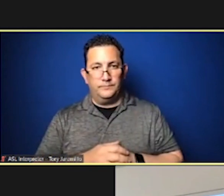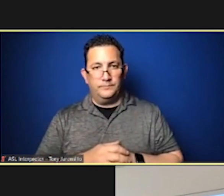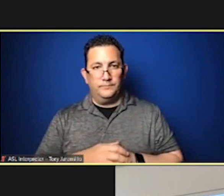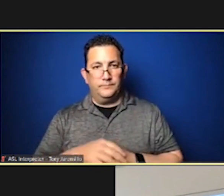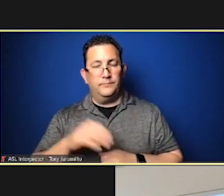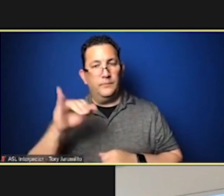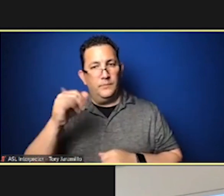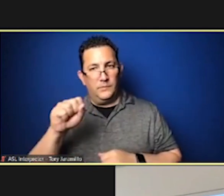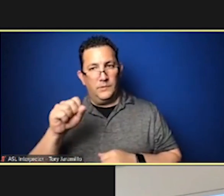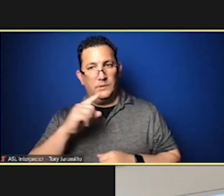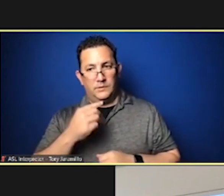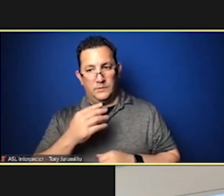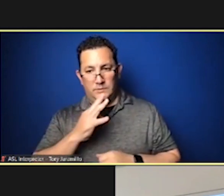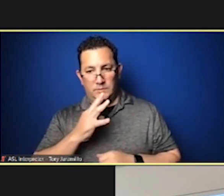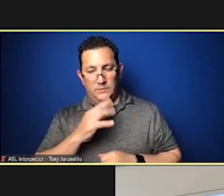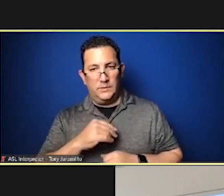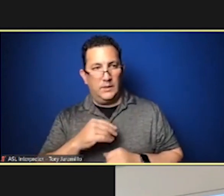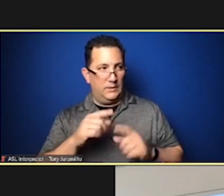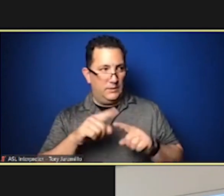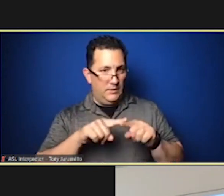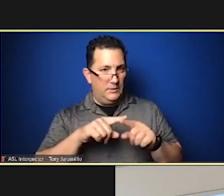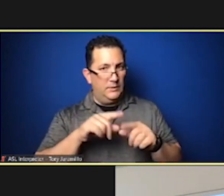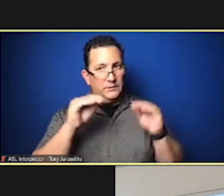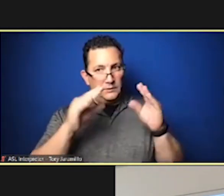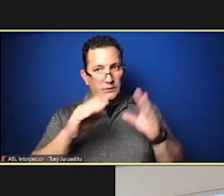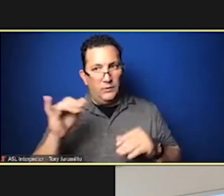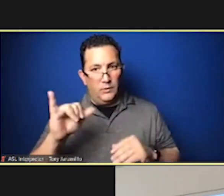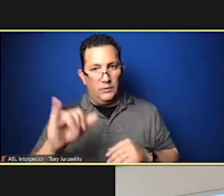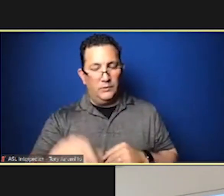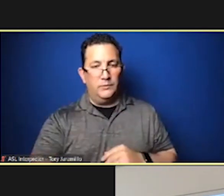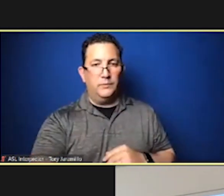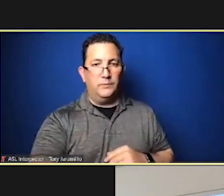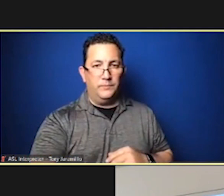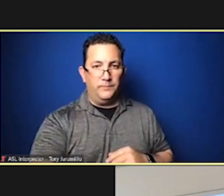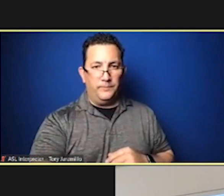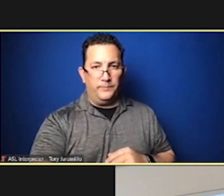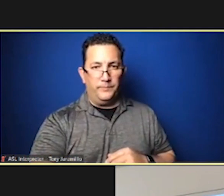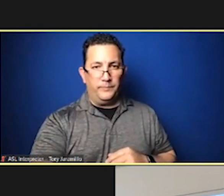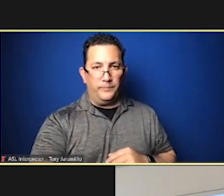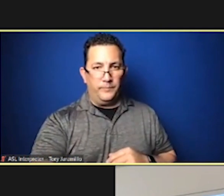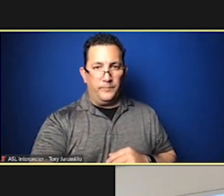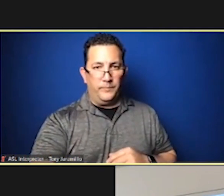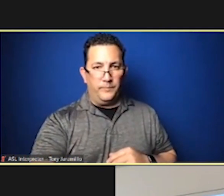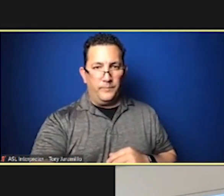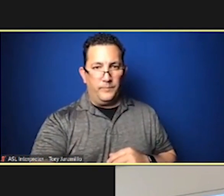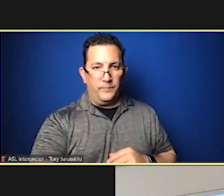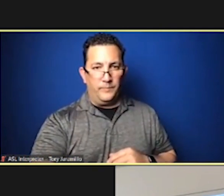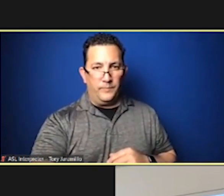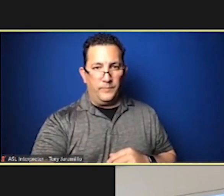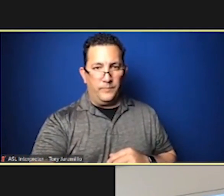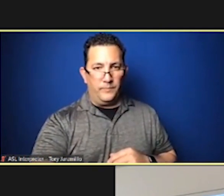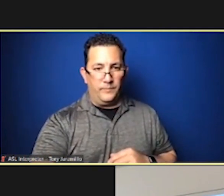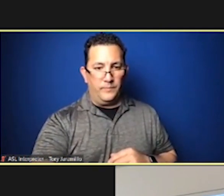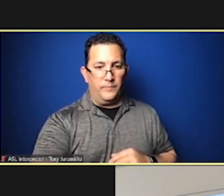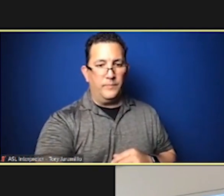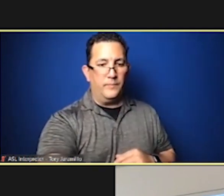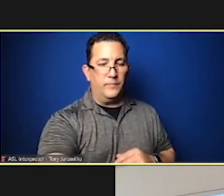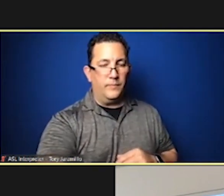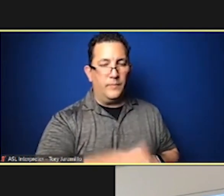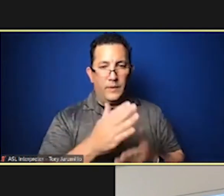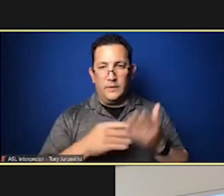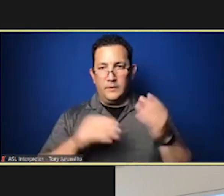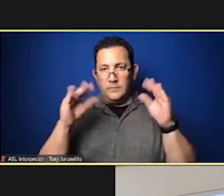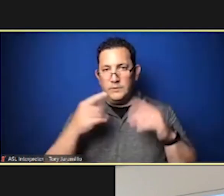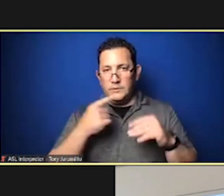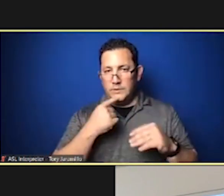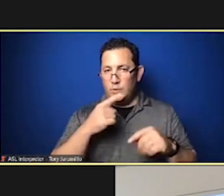lot of times really depends on the teacher also. Some teachers say that you